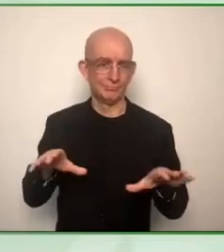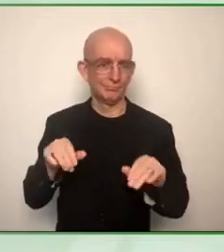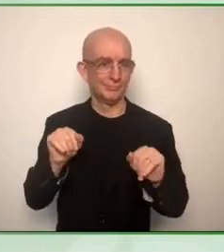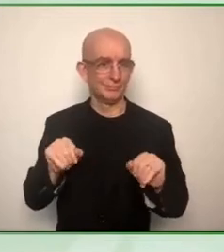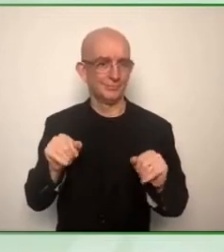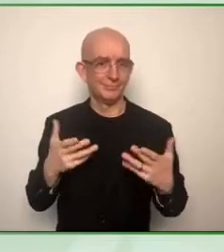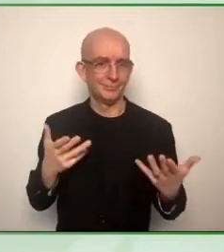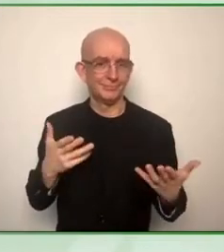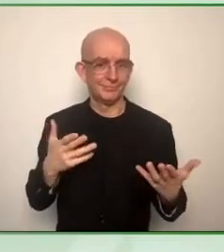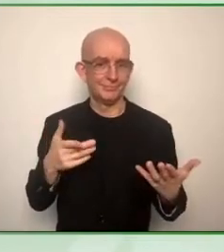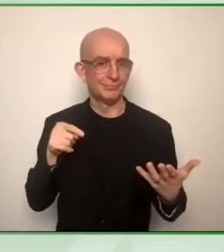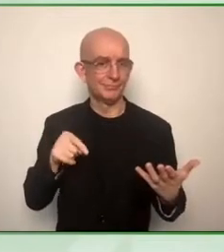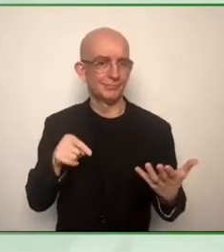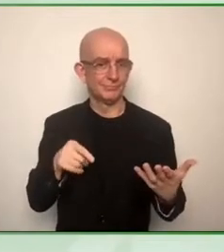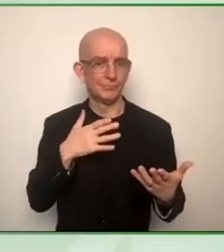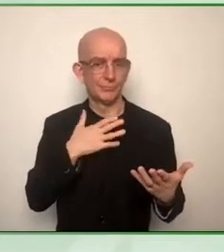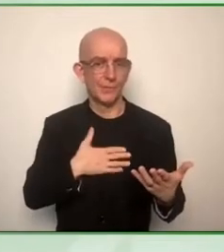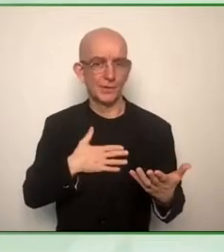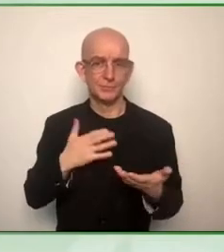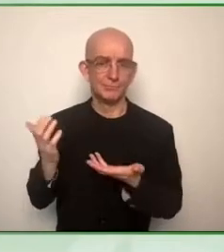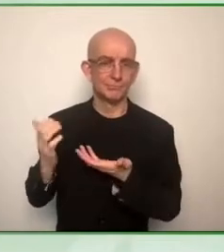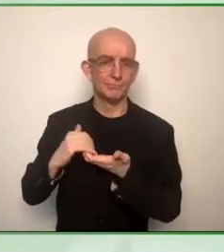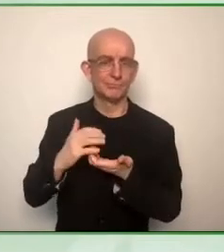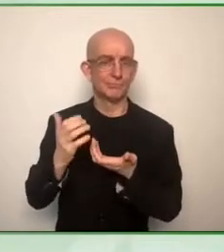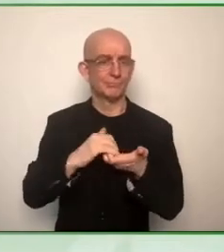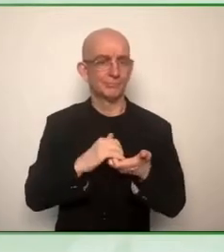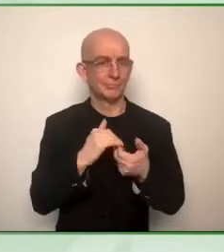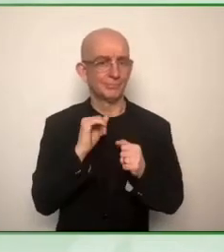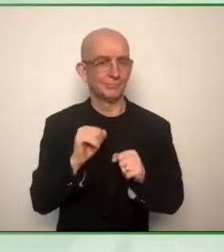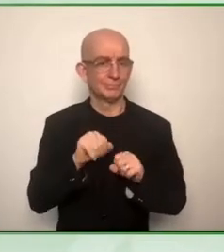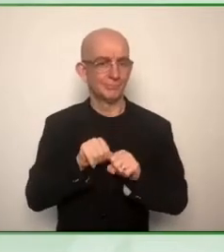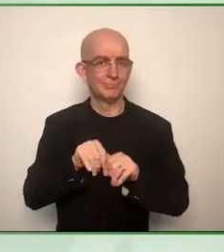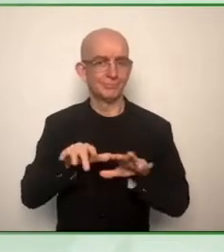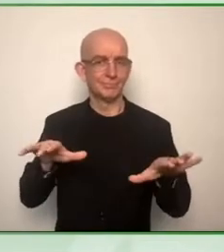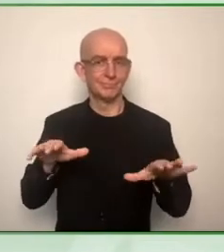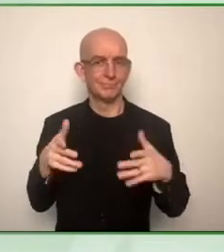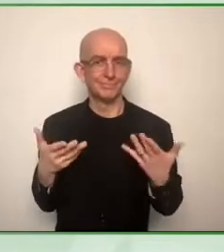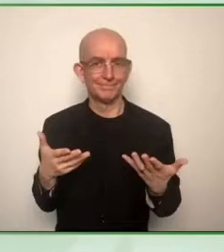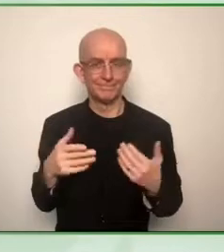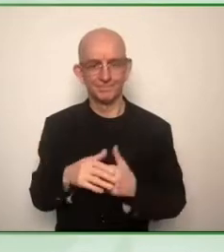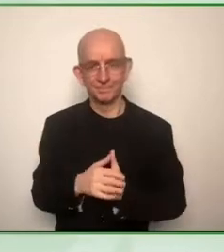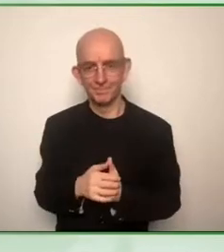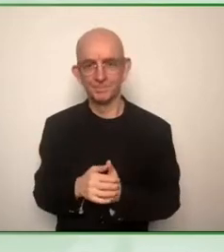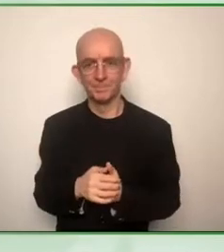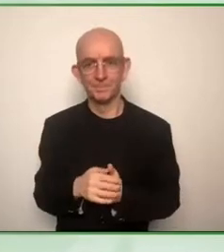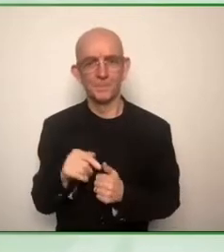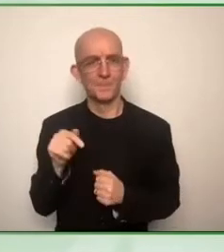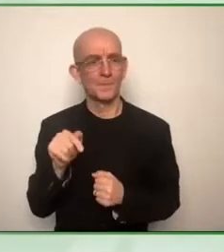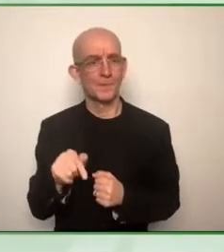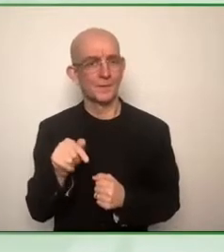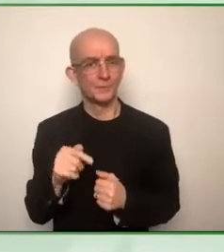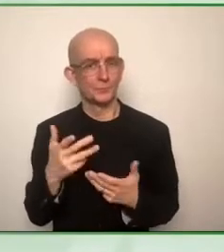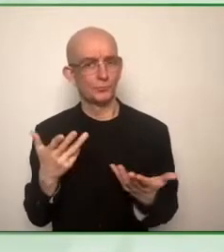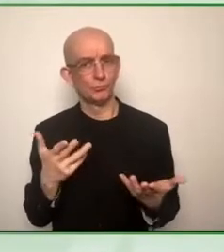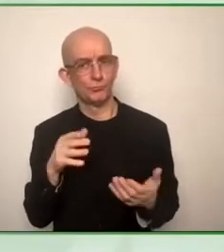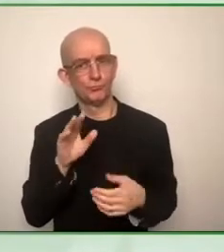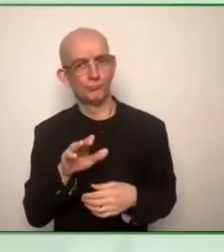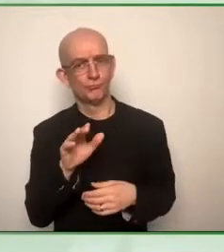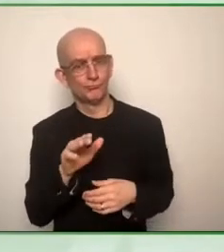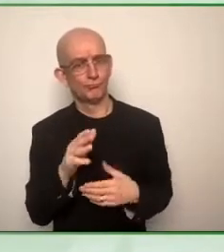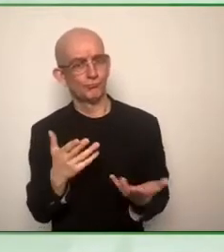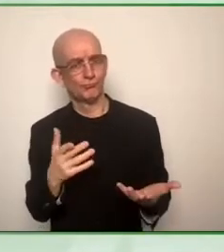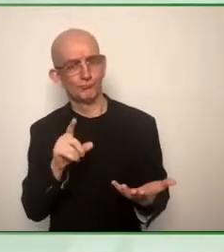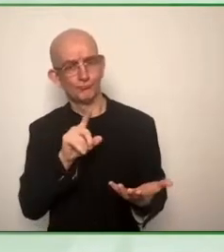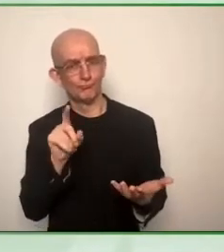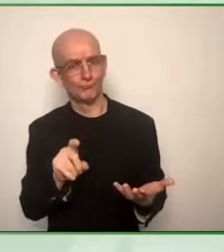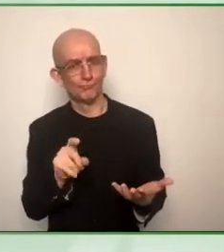to the public. Nick, tell our audience a little bit about the technology, maybe in layman terms, because it's not everybody is an